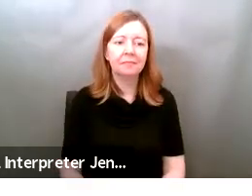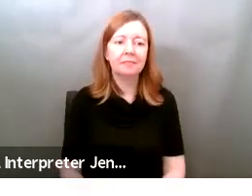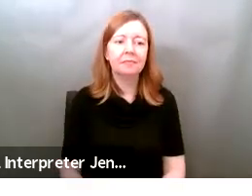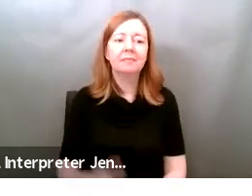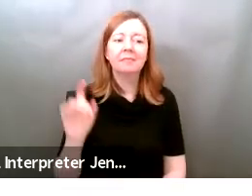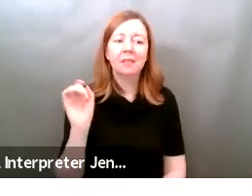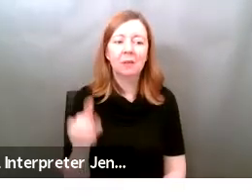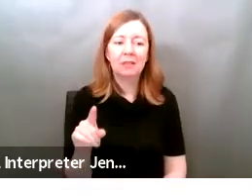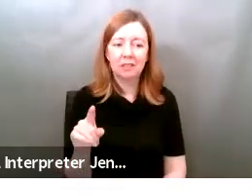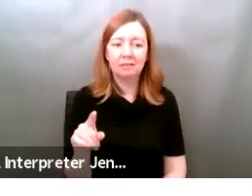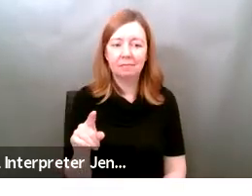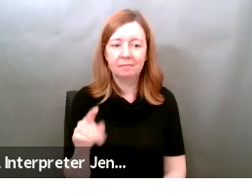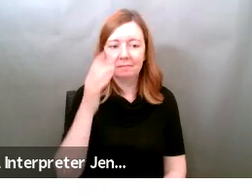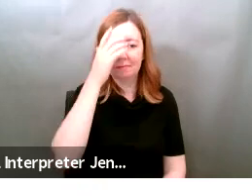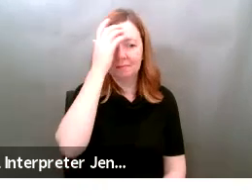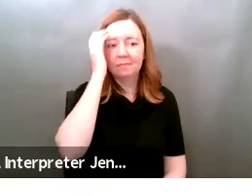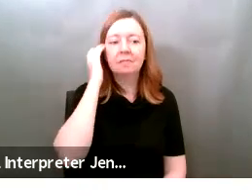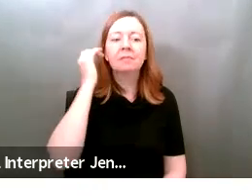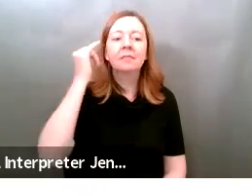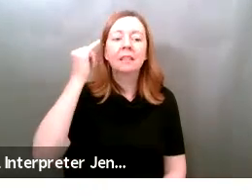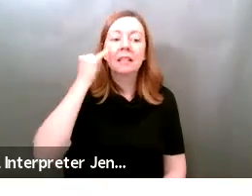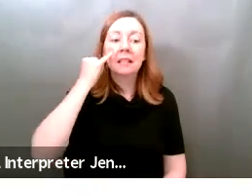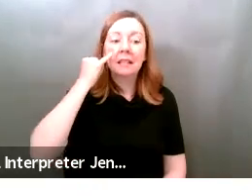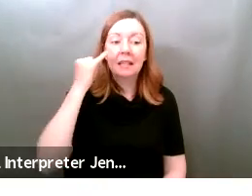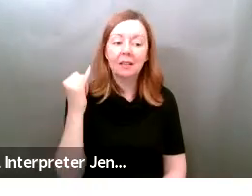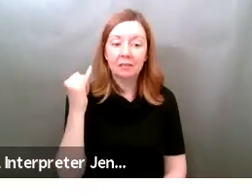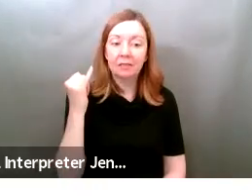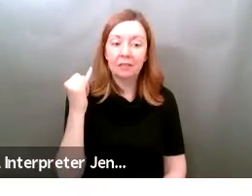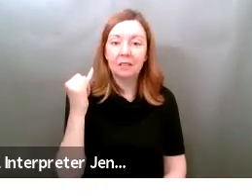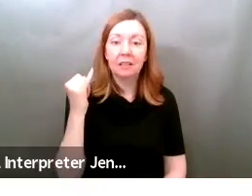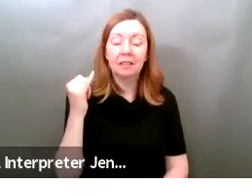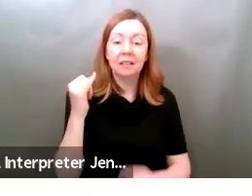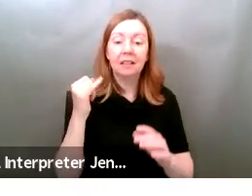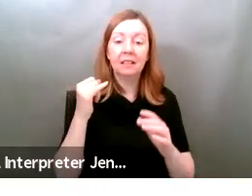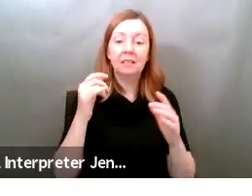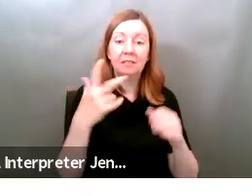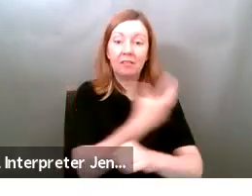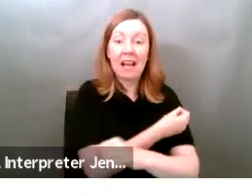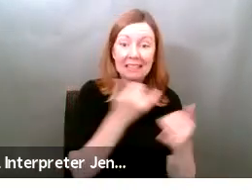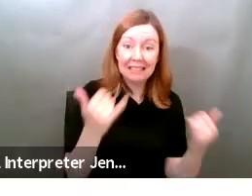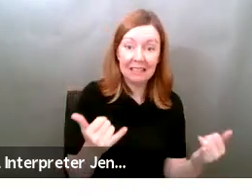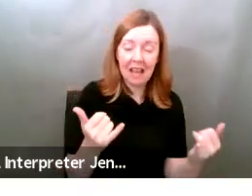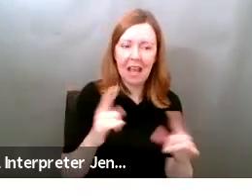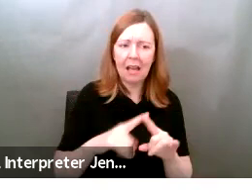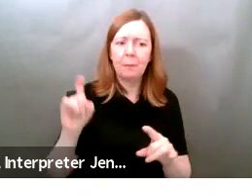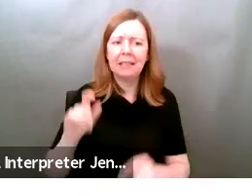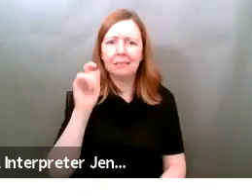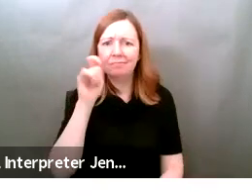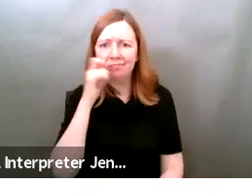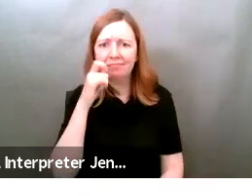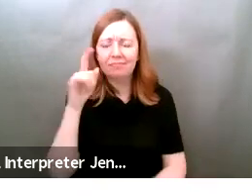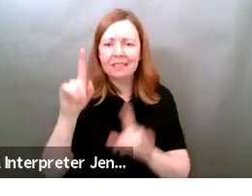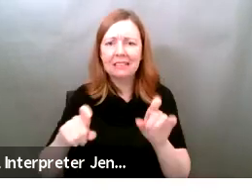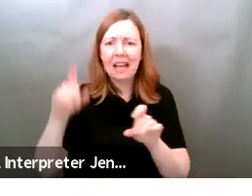Another question that I've gotten is, if I get the vaccine today and have to get tested for work or before my child